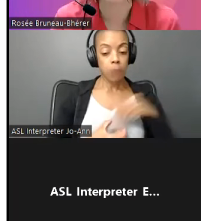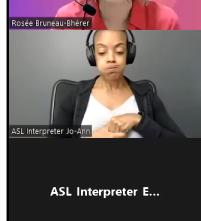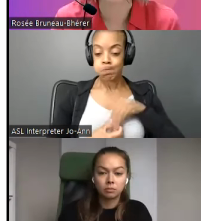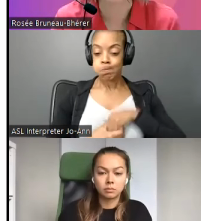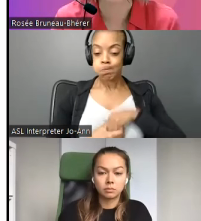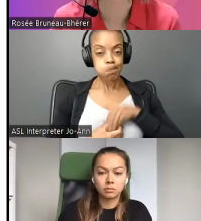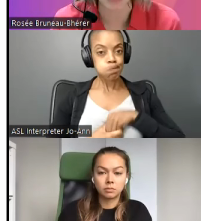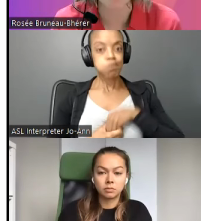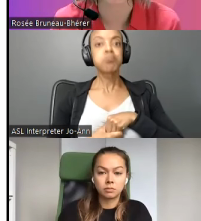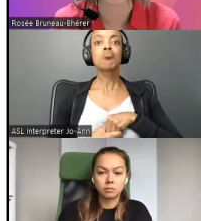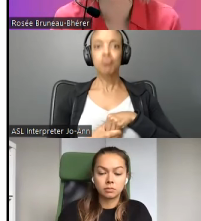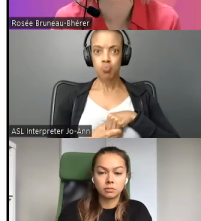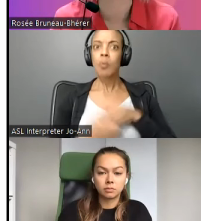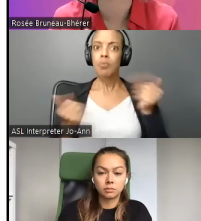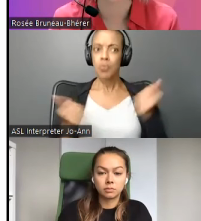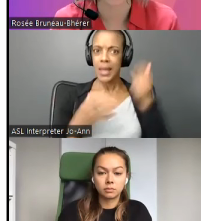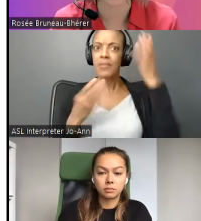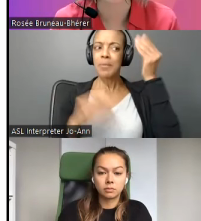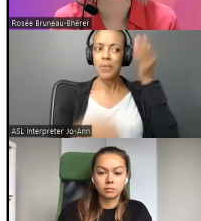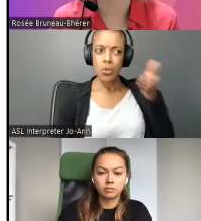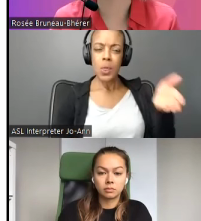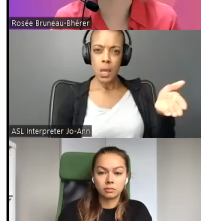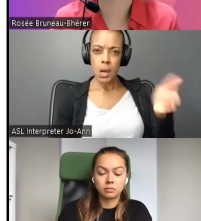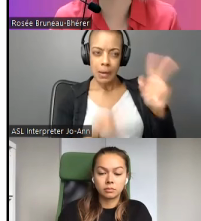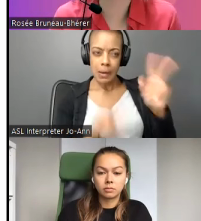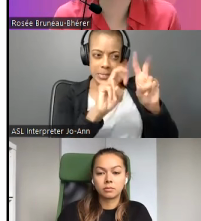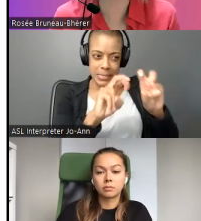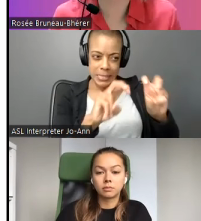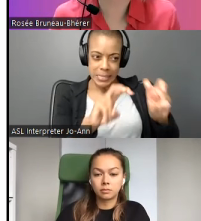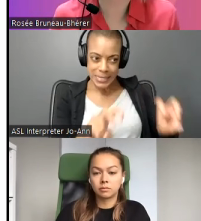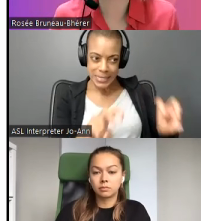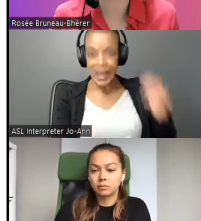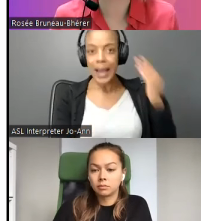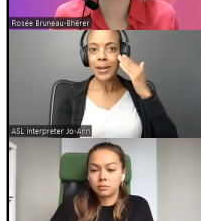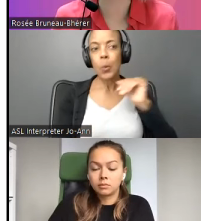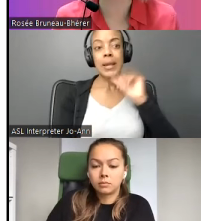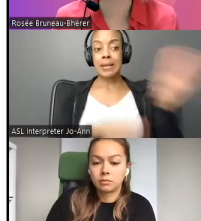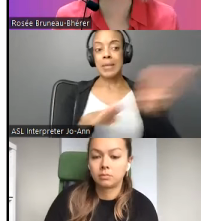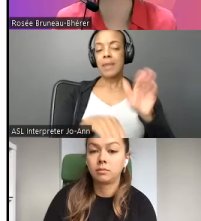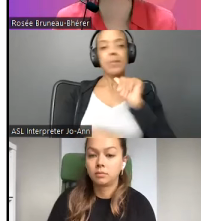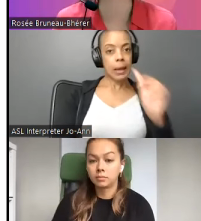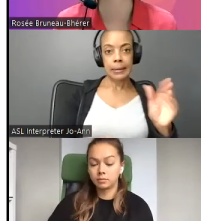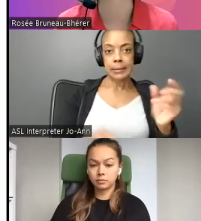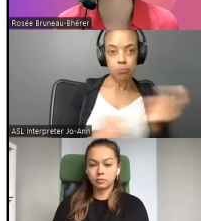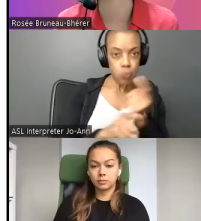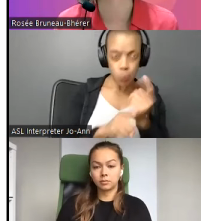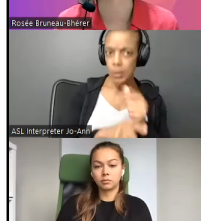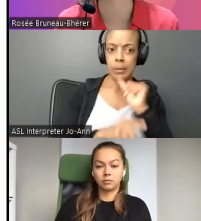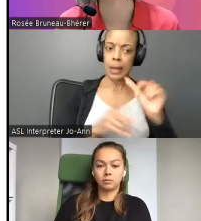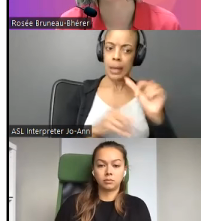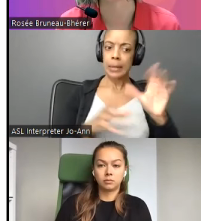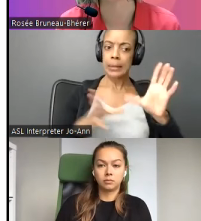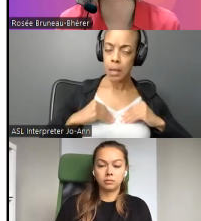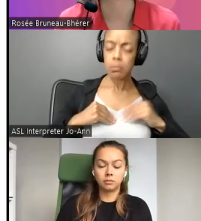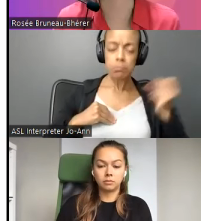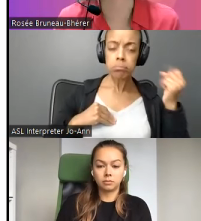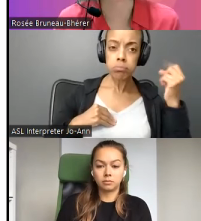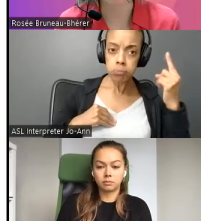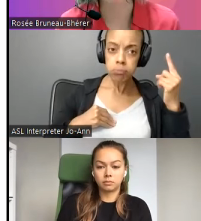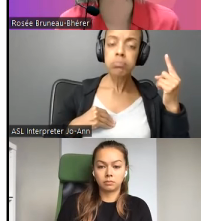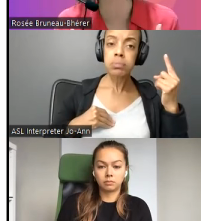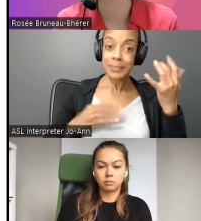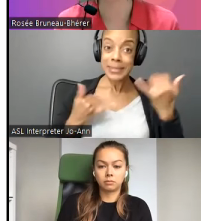of information, even though it's not yet an acceptable manner of expressing your distress. But adults